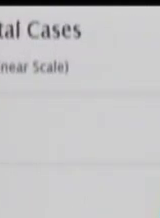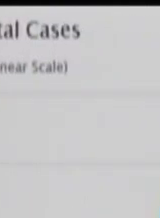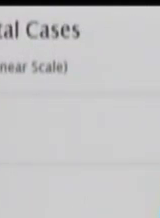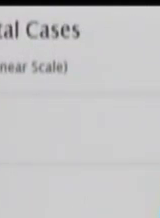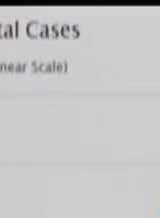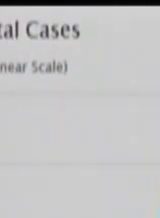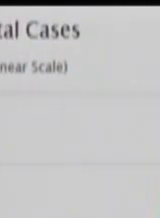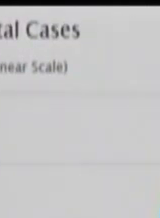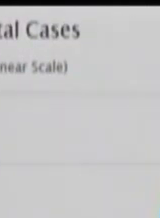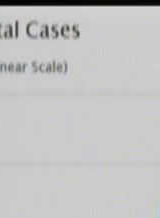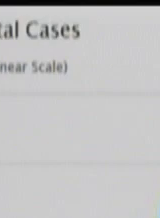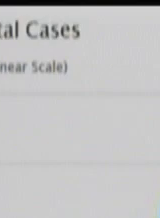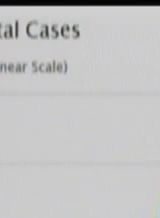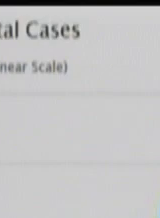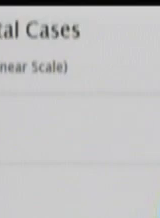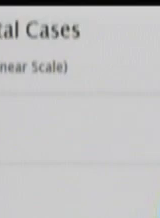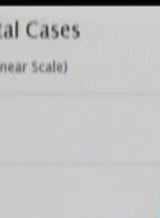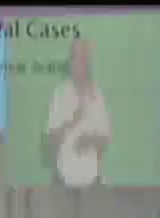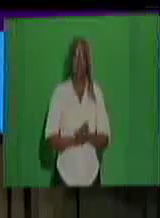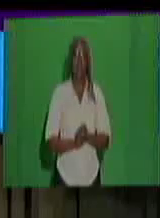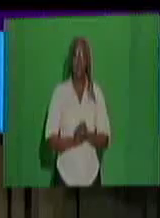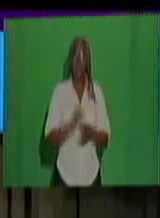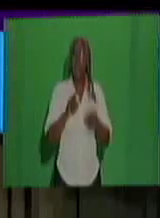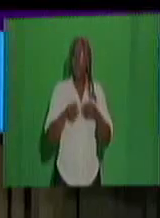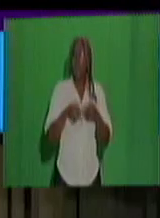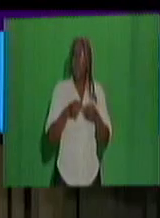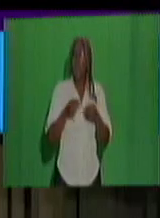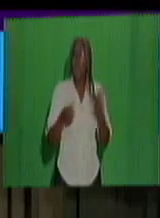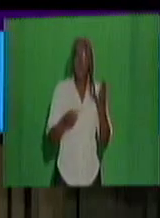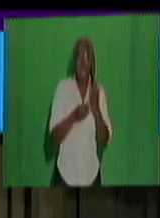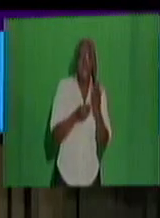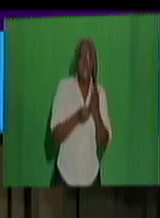equipment used to care for one COVID-19 positive patient.